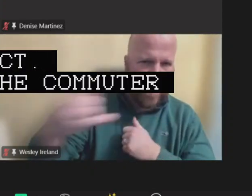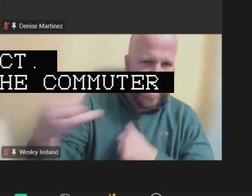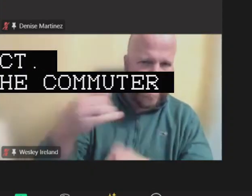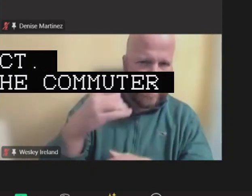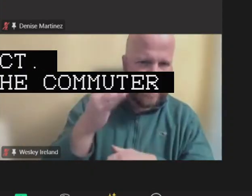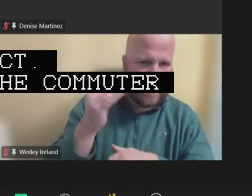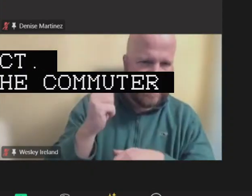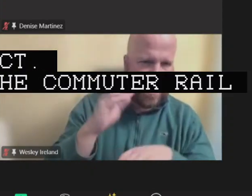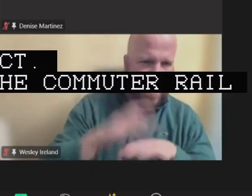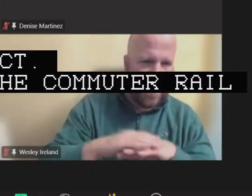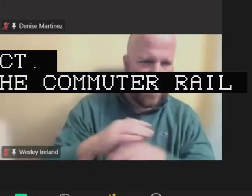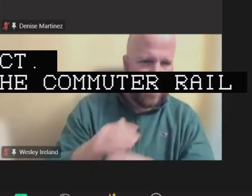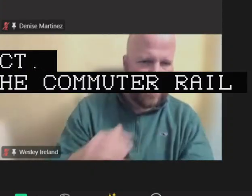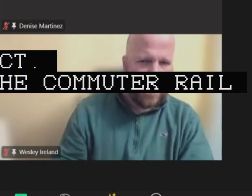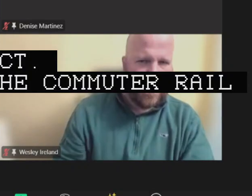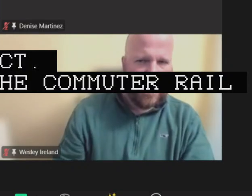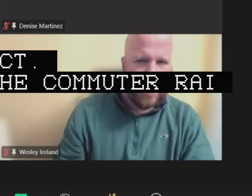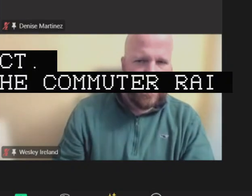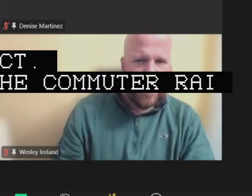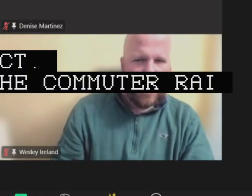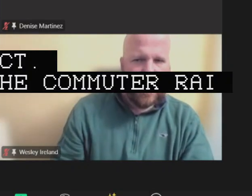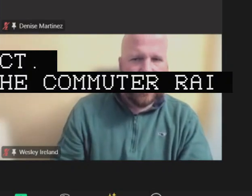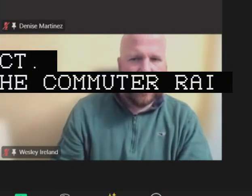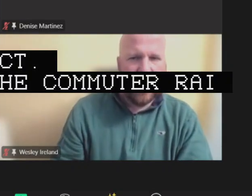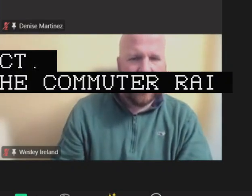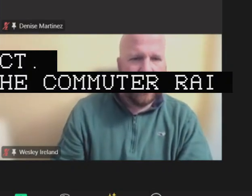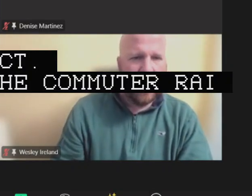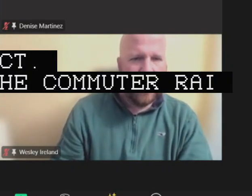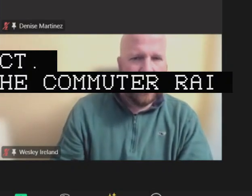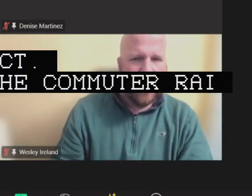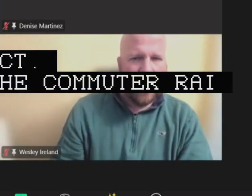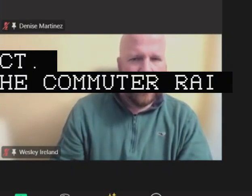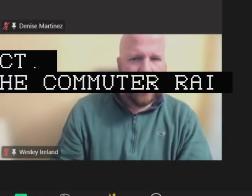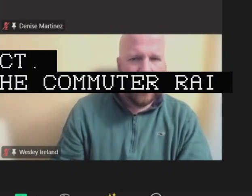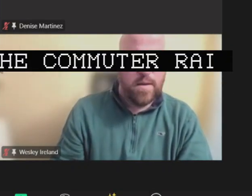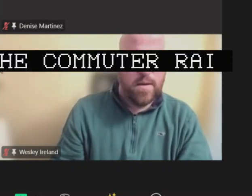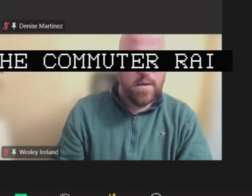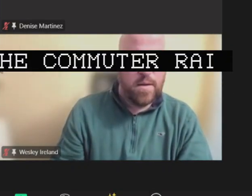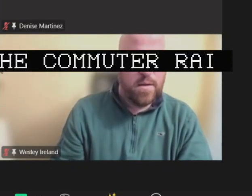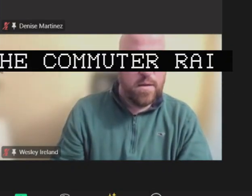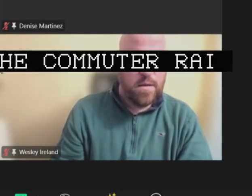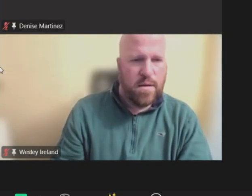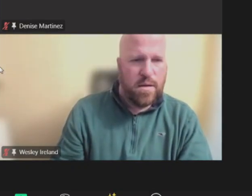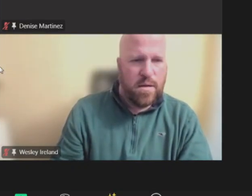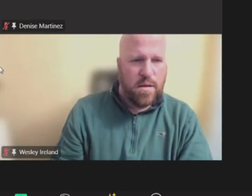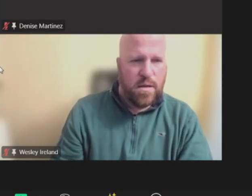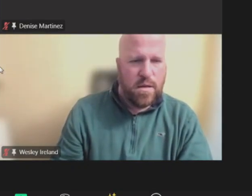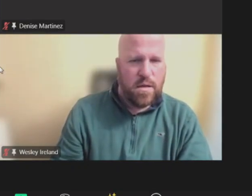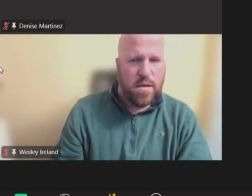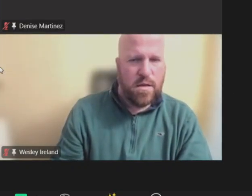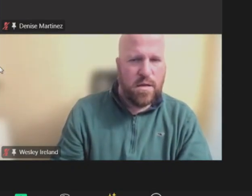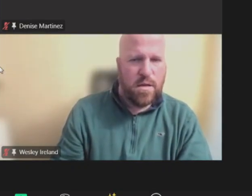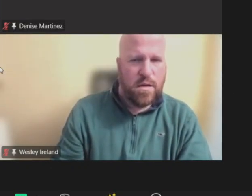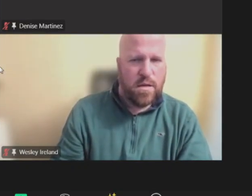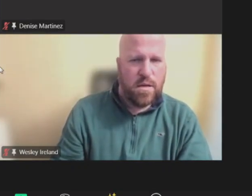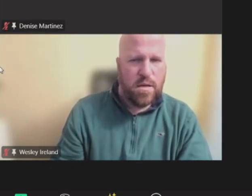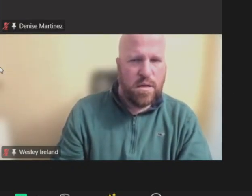Which lines of the purple line, the commuter rail system, are going to be impacted?